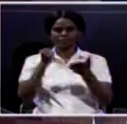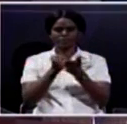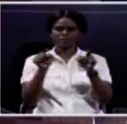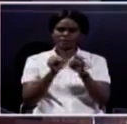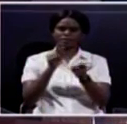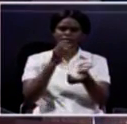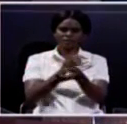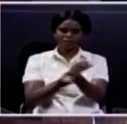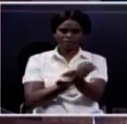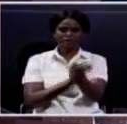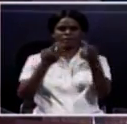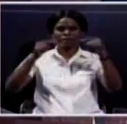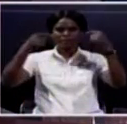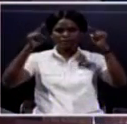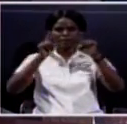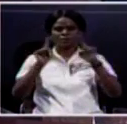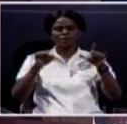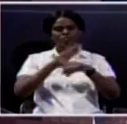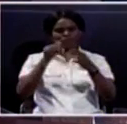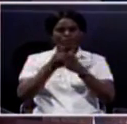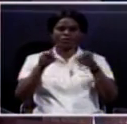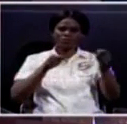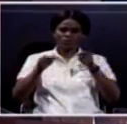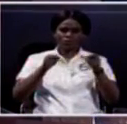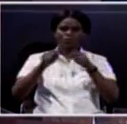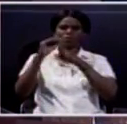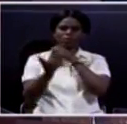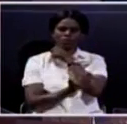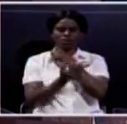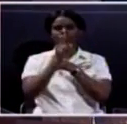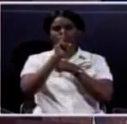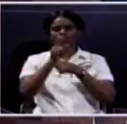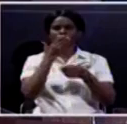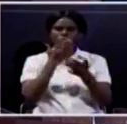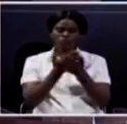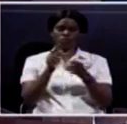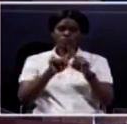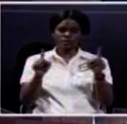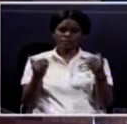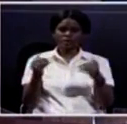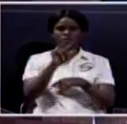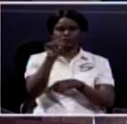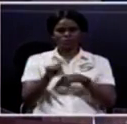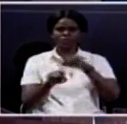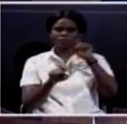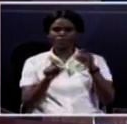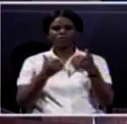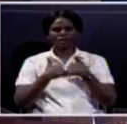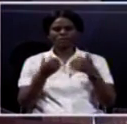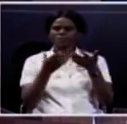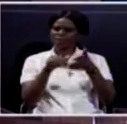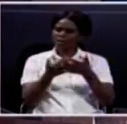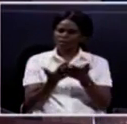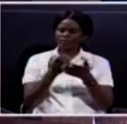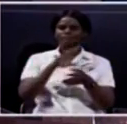career progression. Although these measures have been welcomed as progressive, questions are being raised as to whether there is